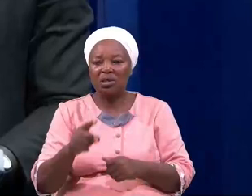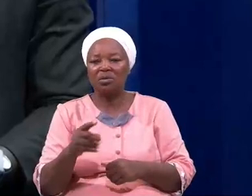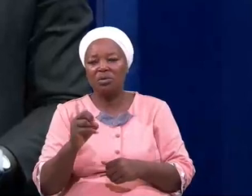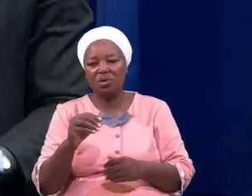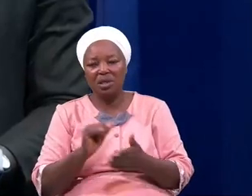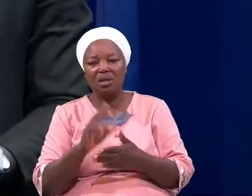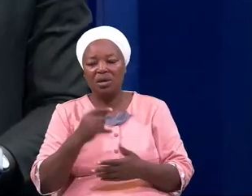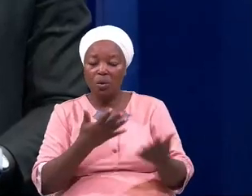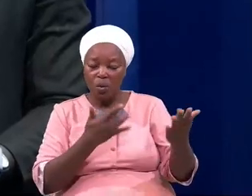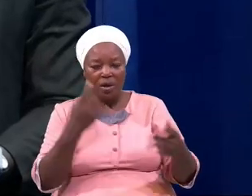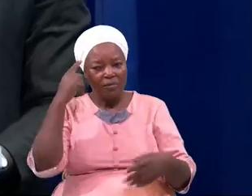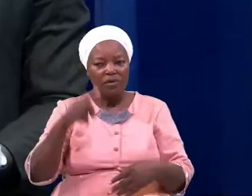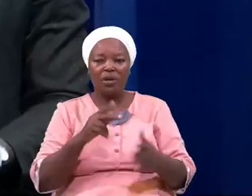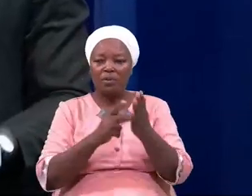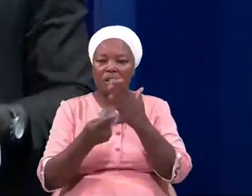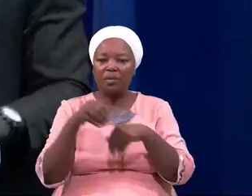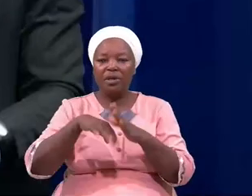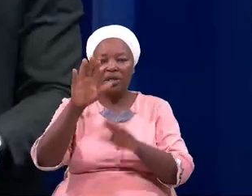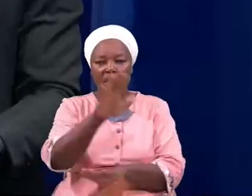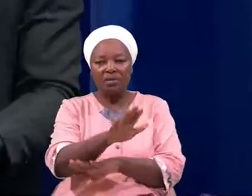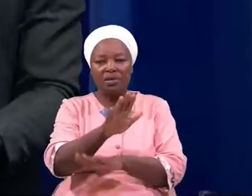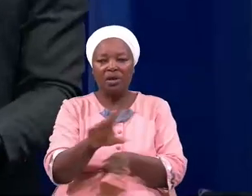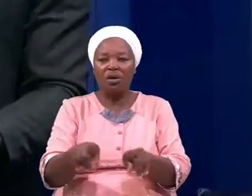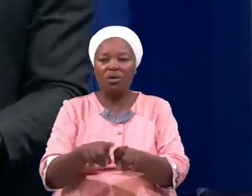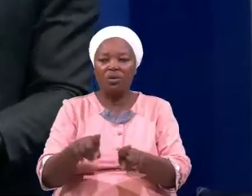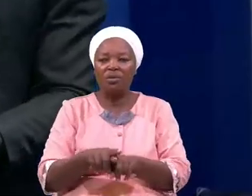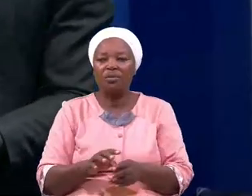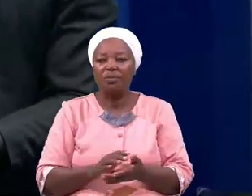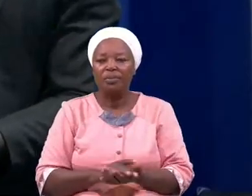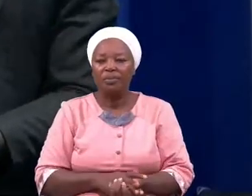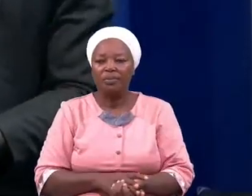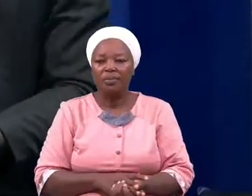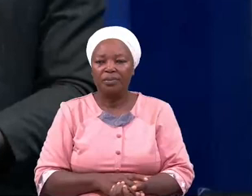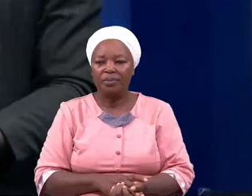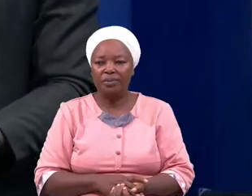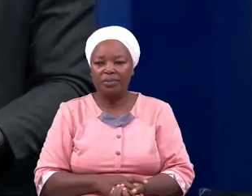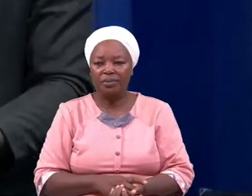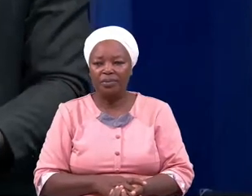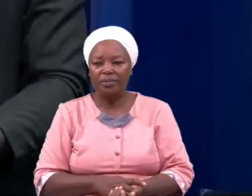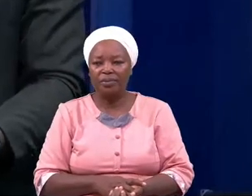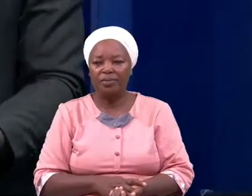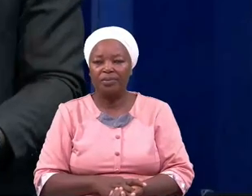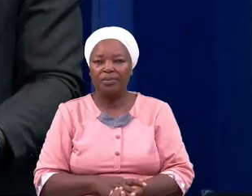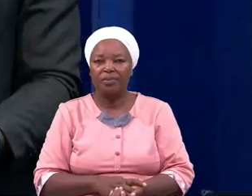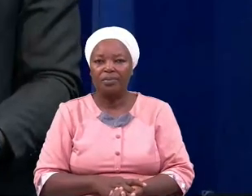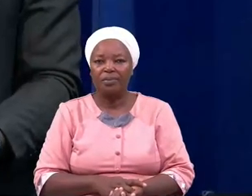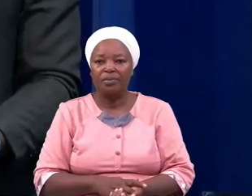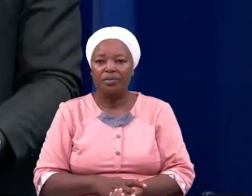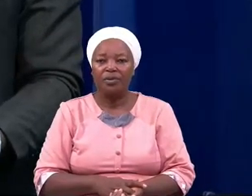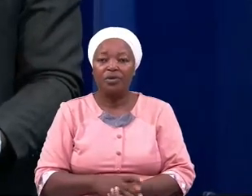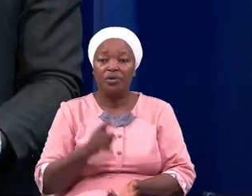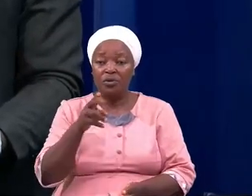the crusades. Venez très tôt, comme nous interagissons avec nous, et le soir, vous attendrez la croisade. You are